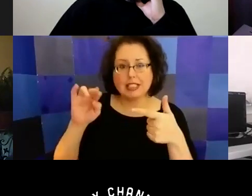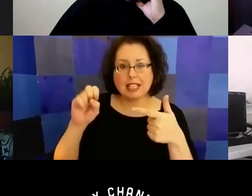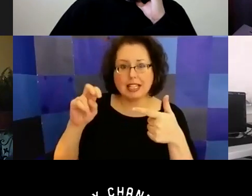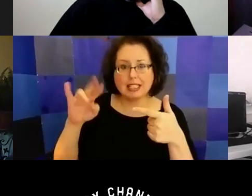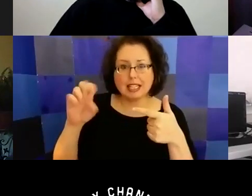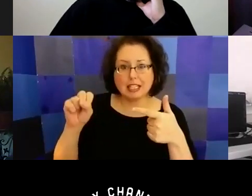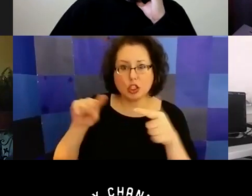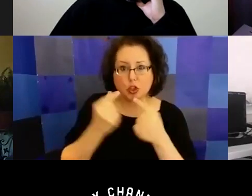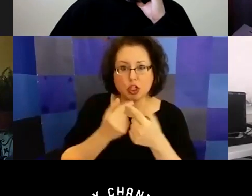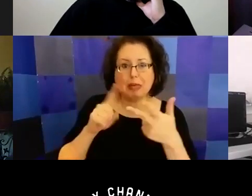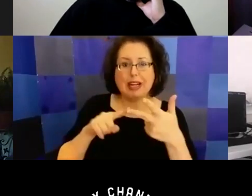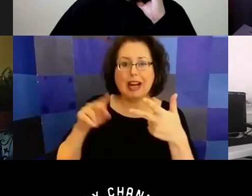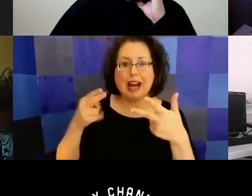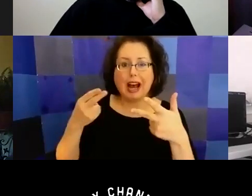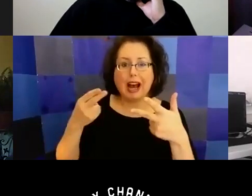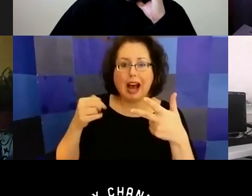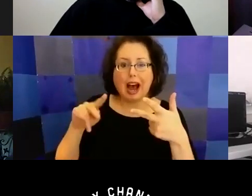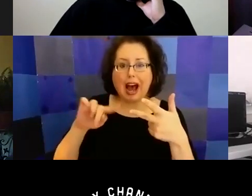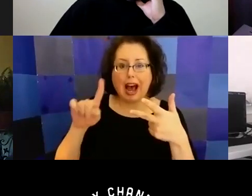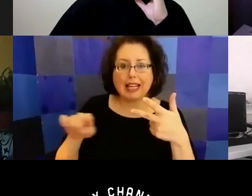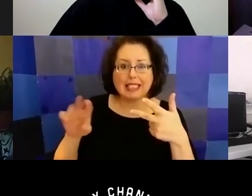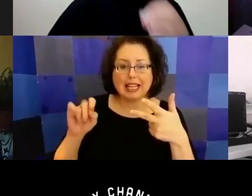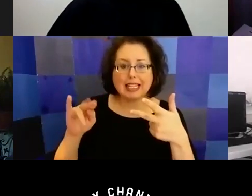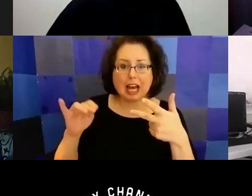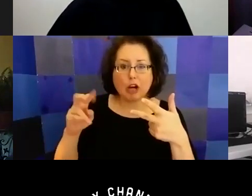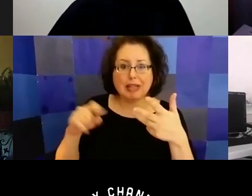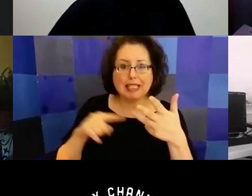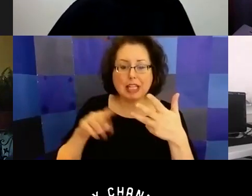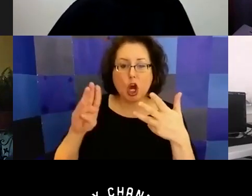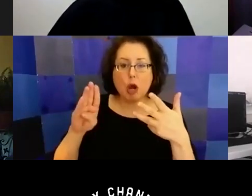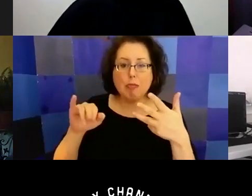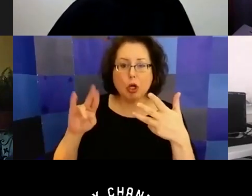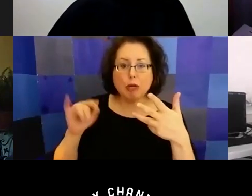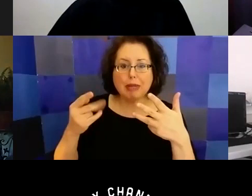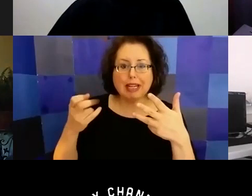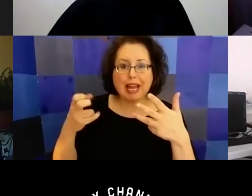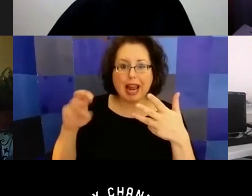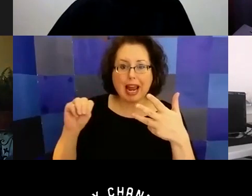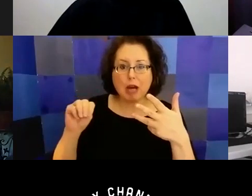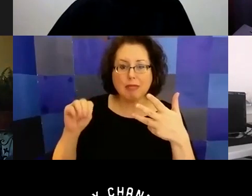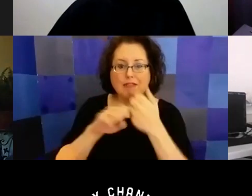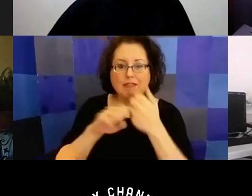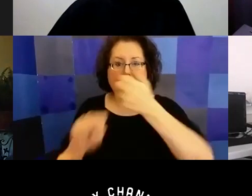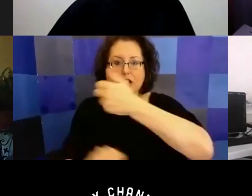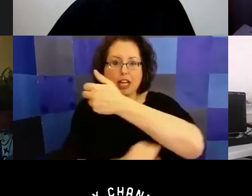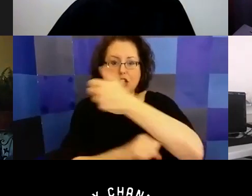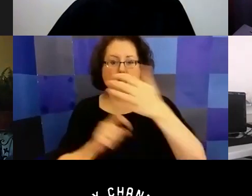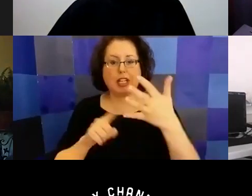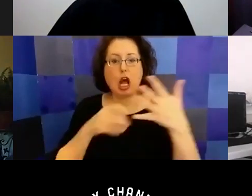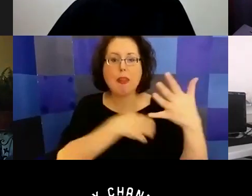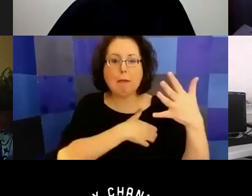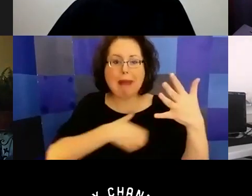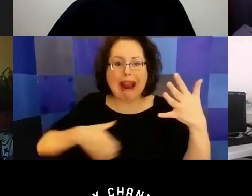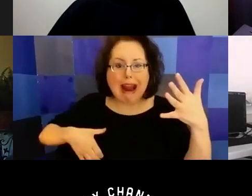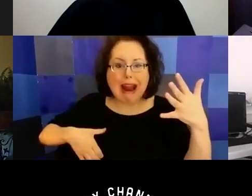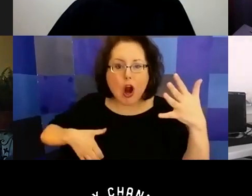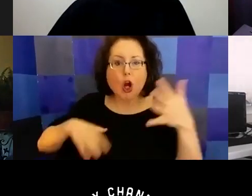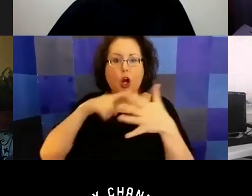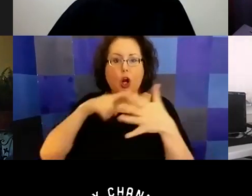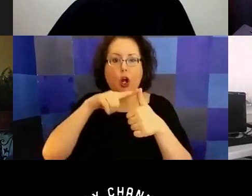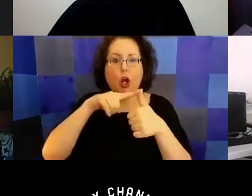Heinz Endowments, Birmingham Foundation, Mayor Peduto, the URA, have been working